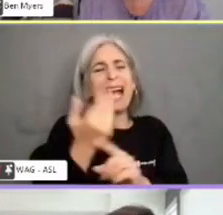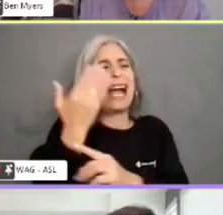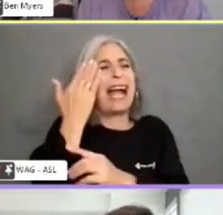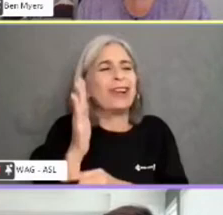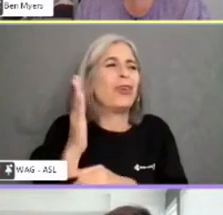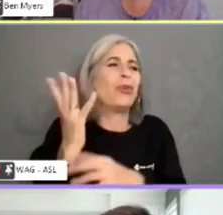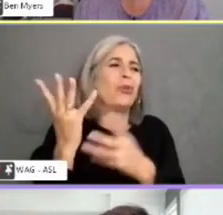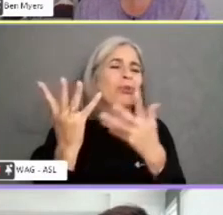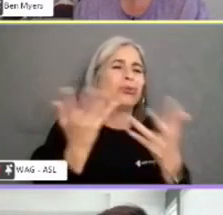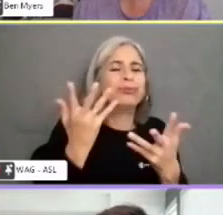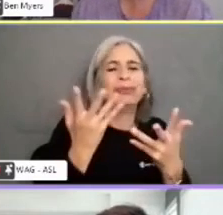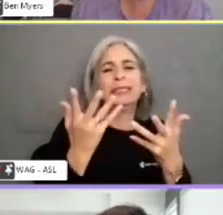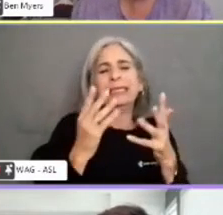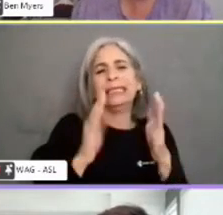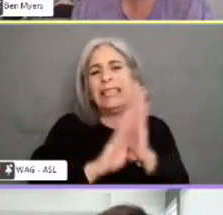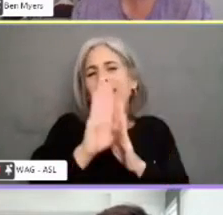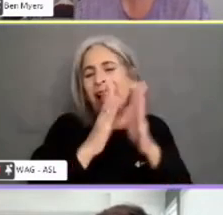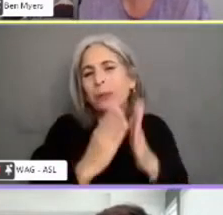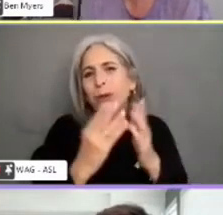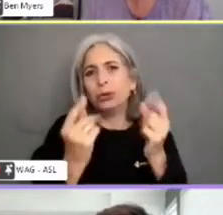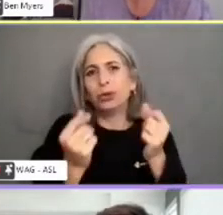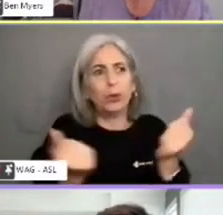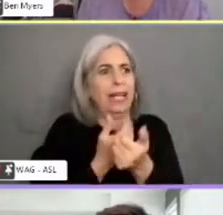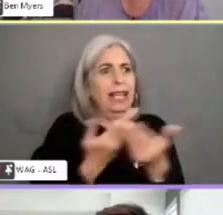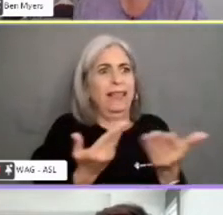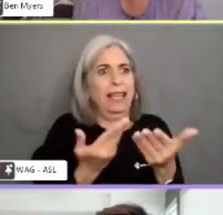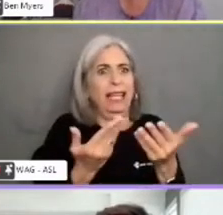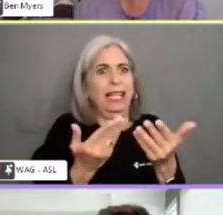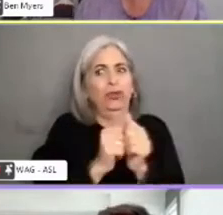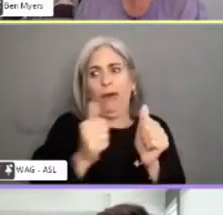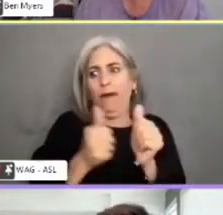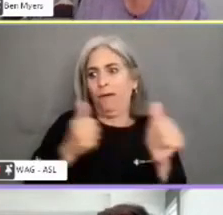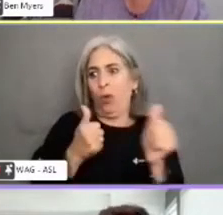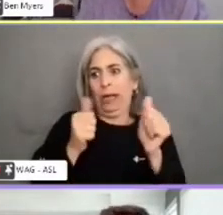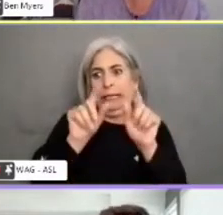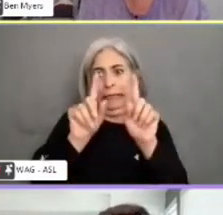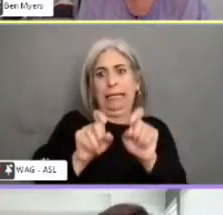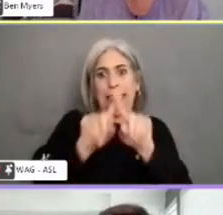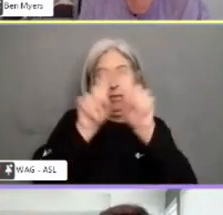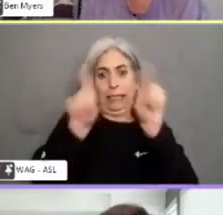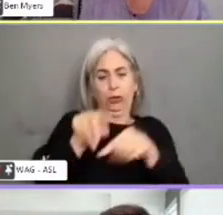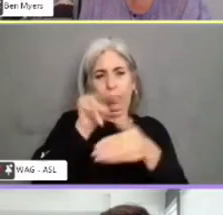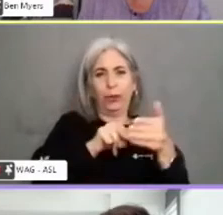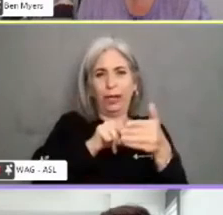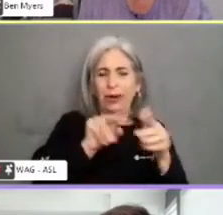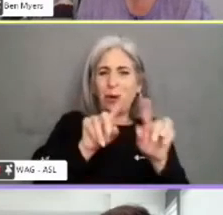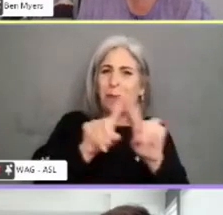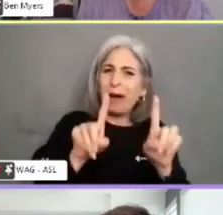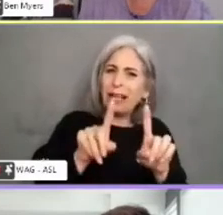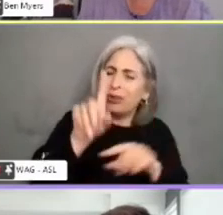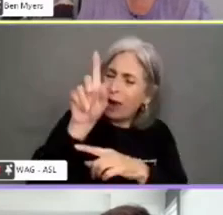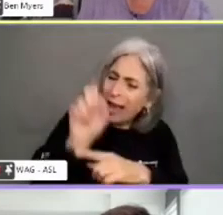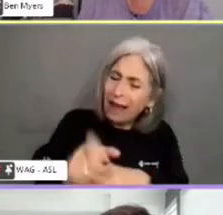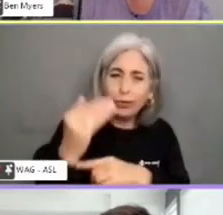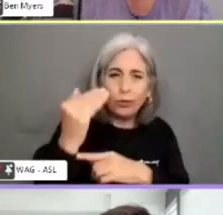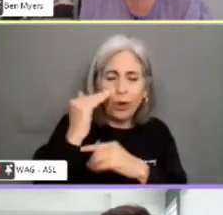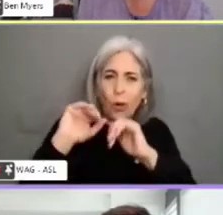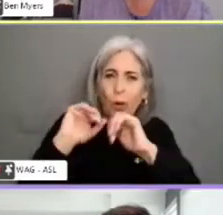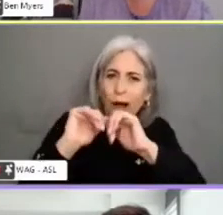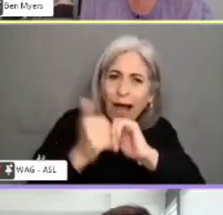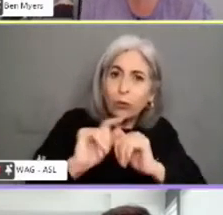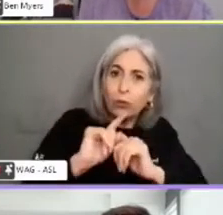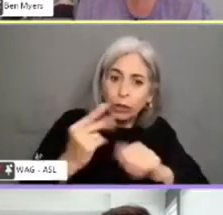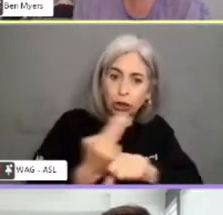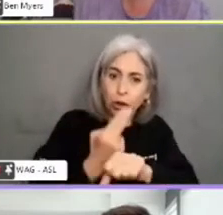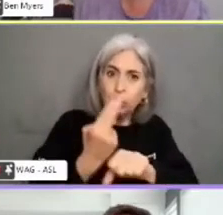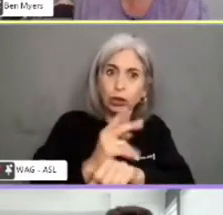trend sometimes where developers will do anything in their power to like avoid touching a screen reader, but like in the end, like you have to know how real users